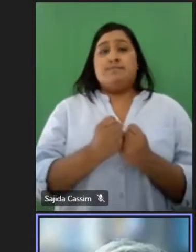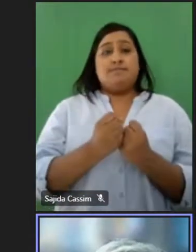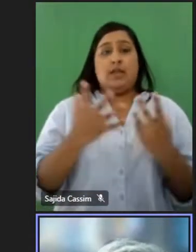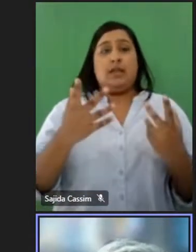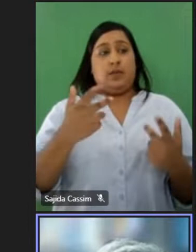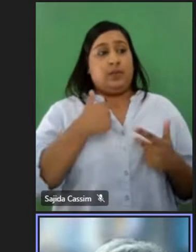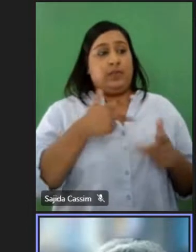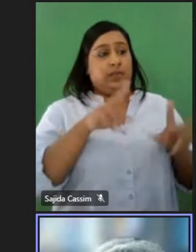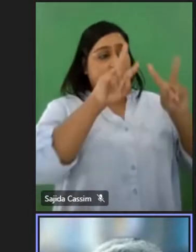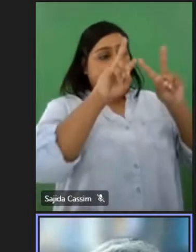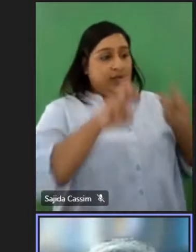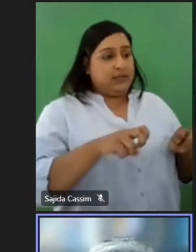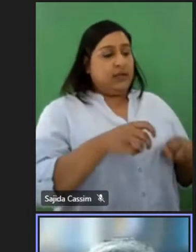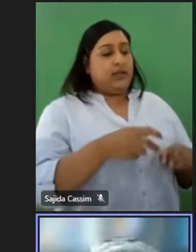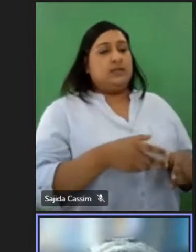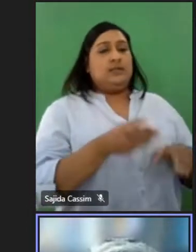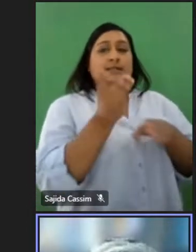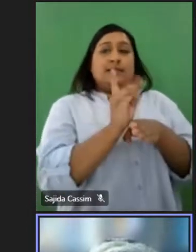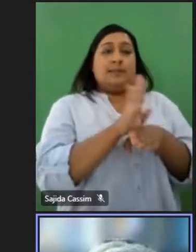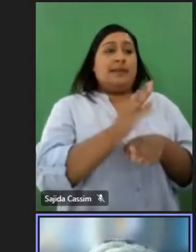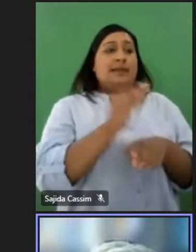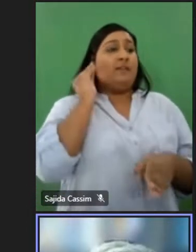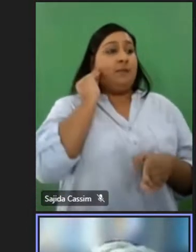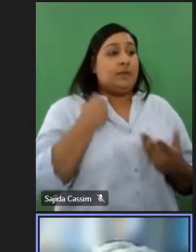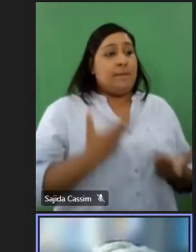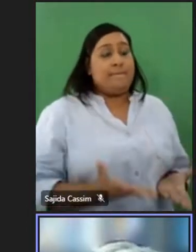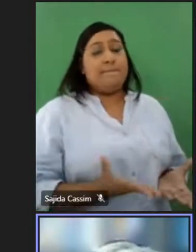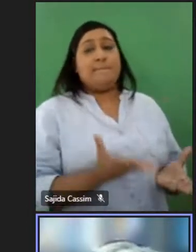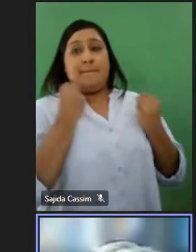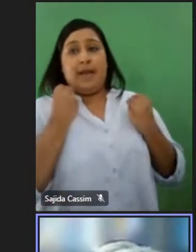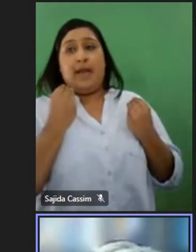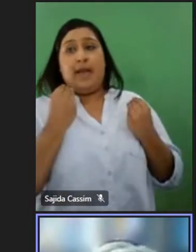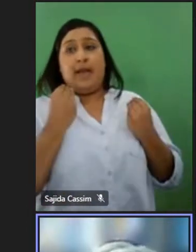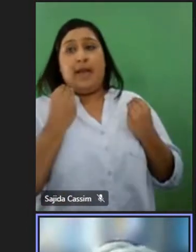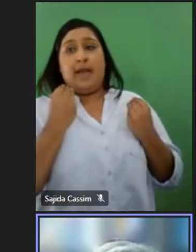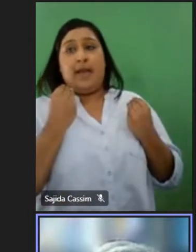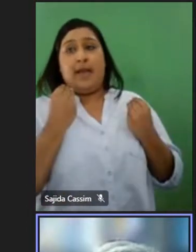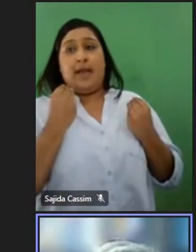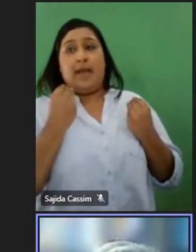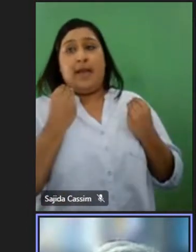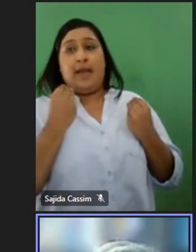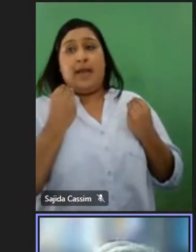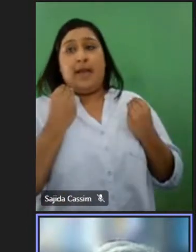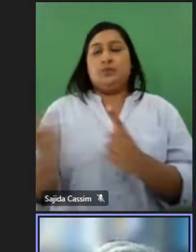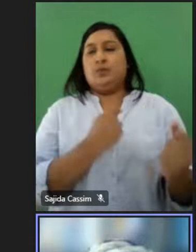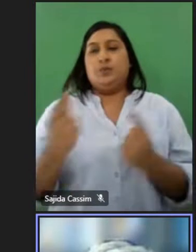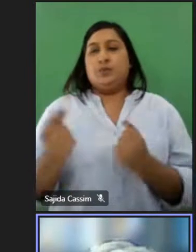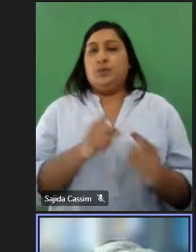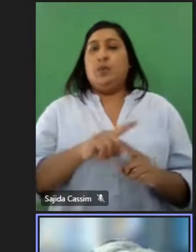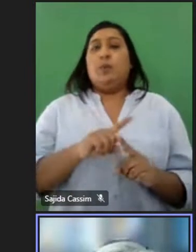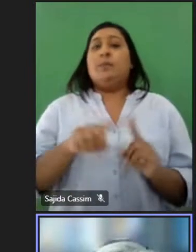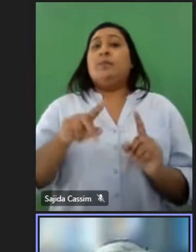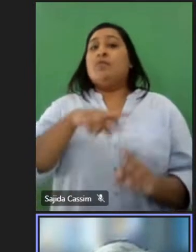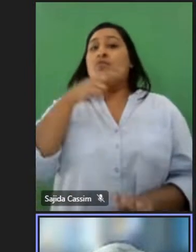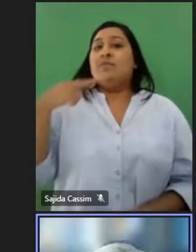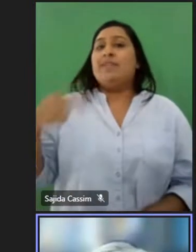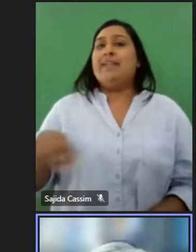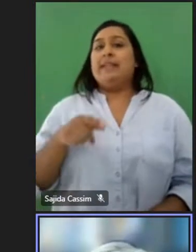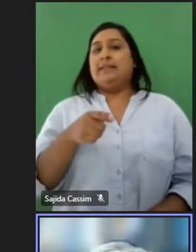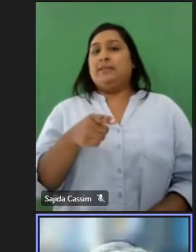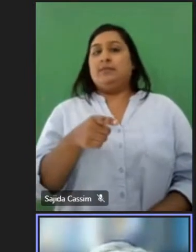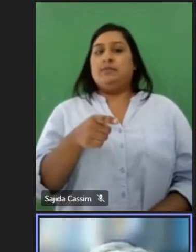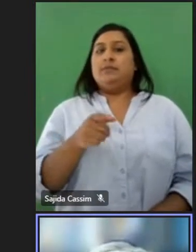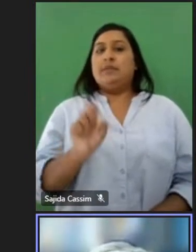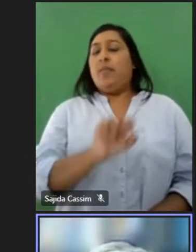to COVID-19 globally and also in South Africa, there seems to be a lack of disability data